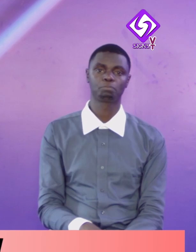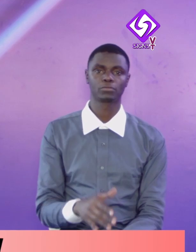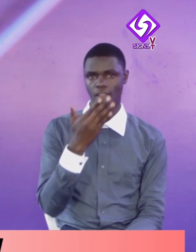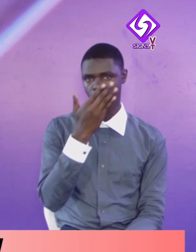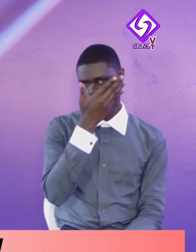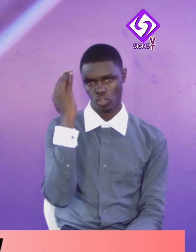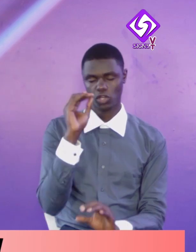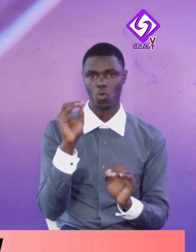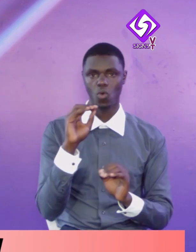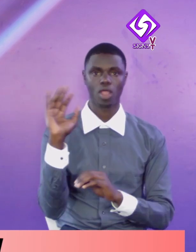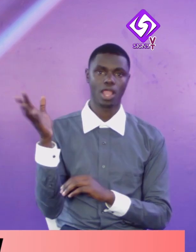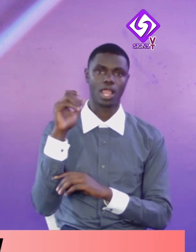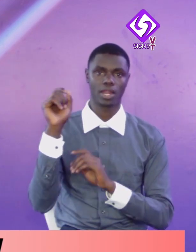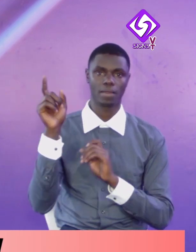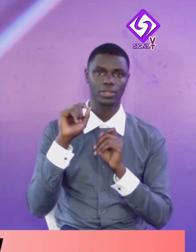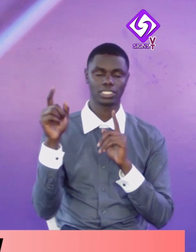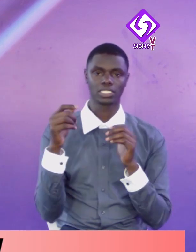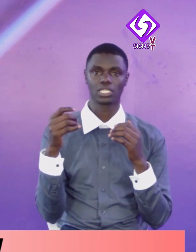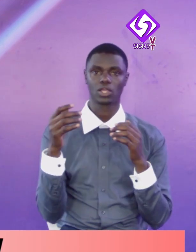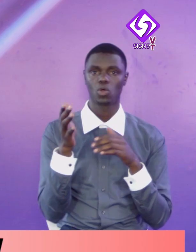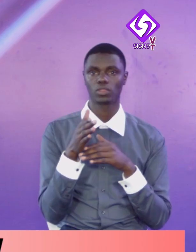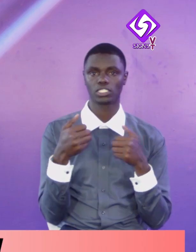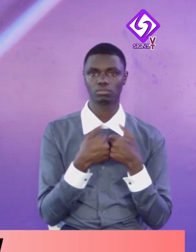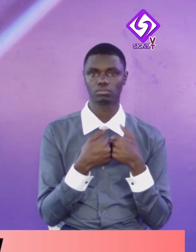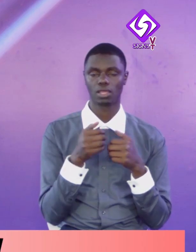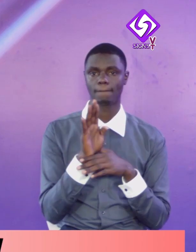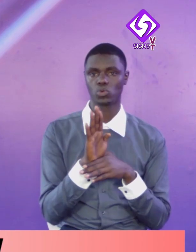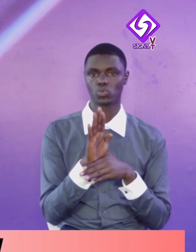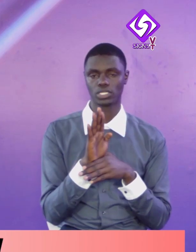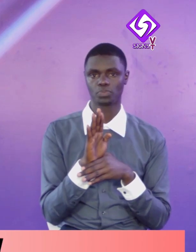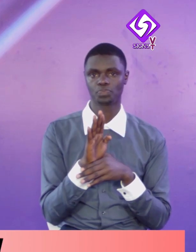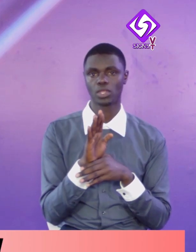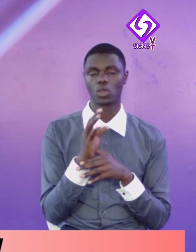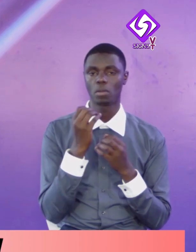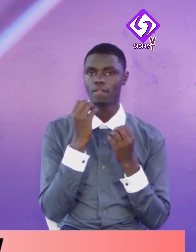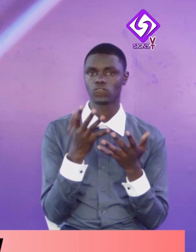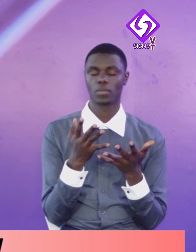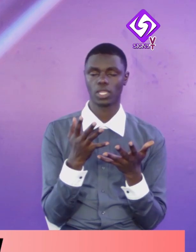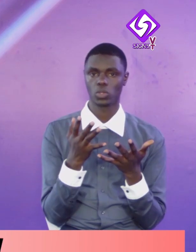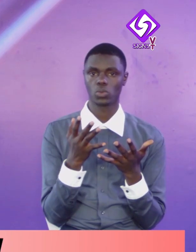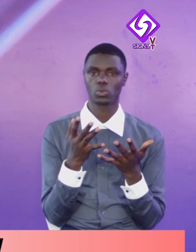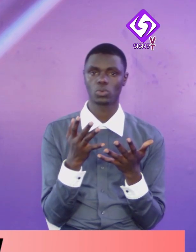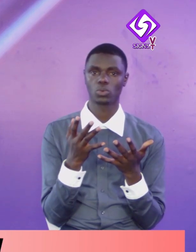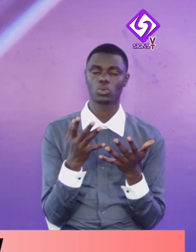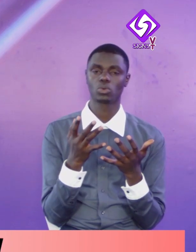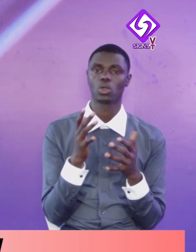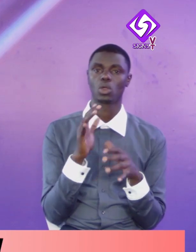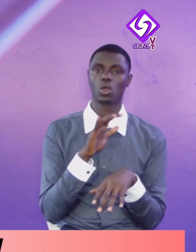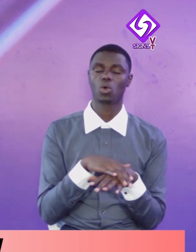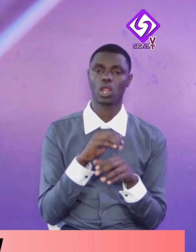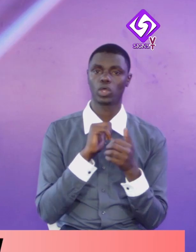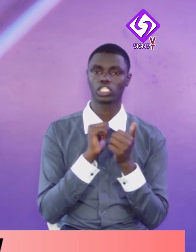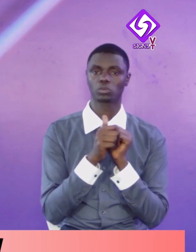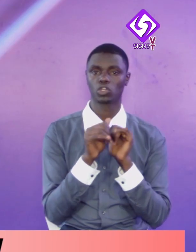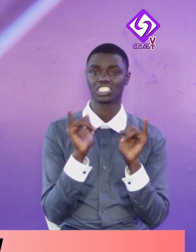forget that Harambee Stars is playing on Thursday. Yeah. Playing Burundi. Yeah. We'll be updating you on our sports